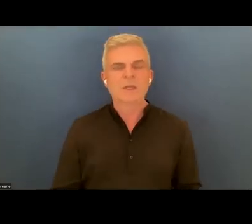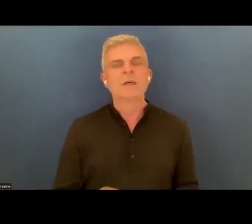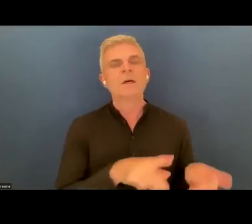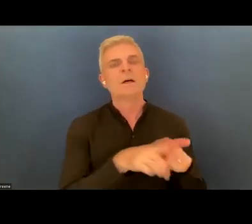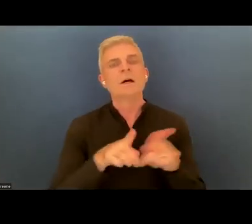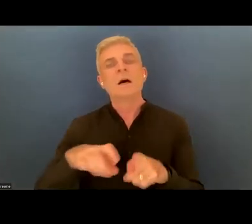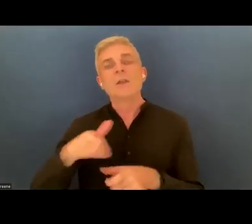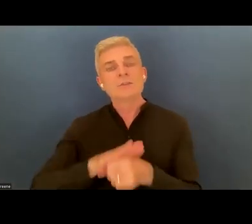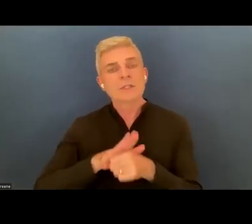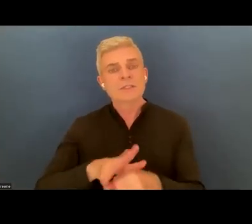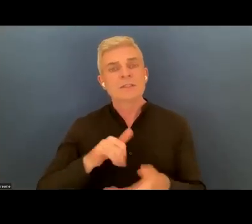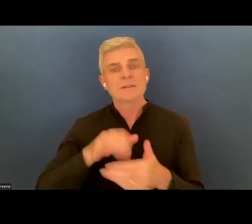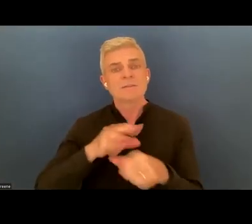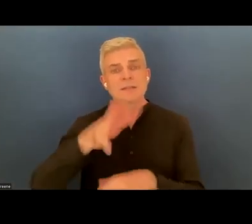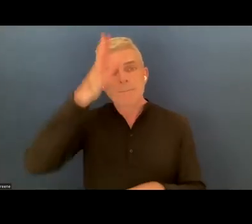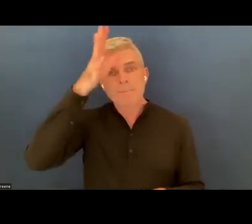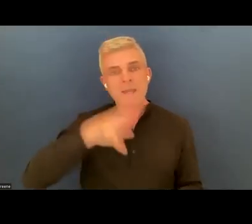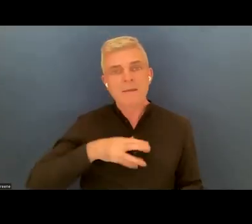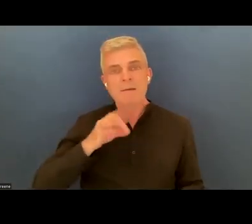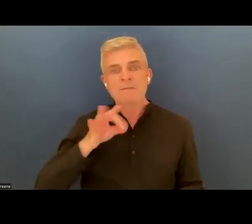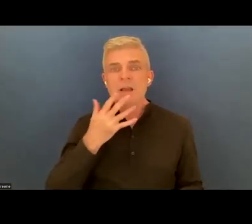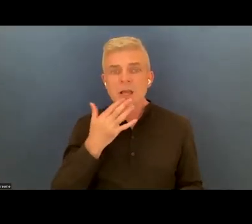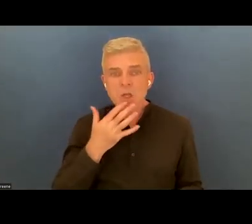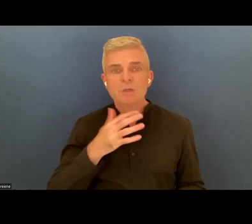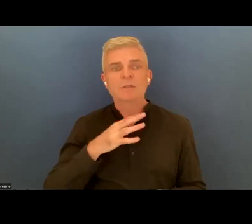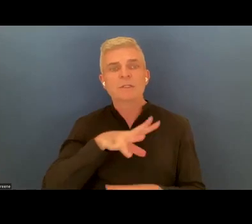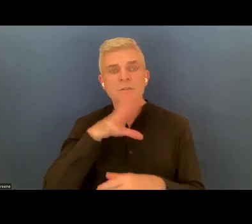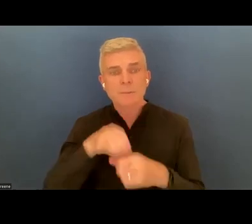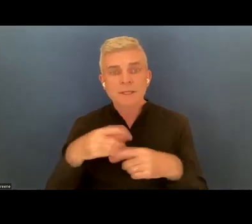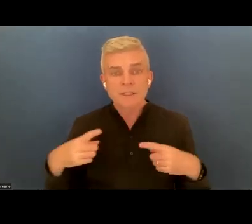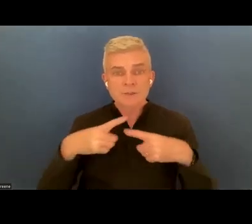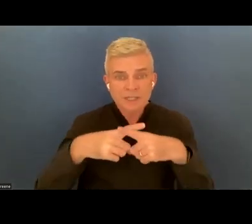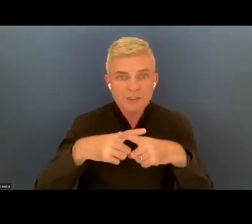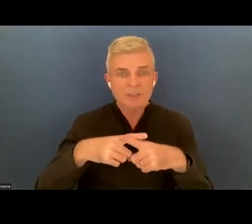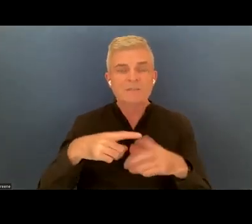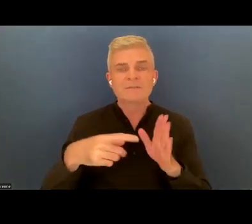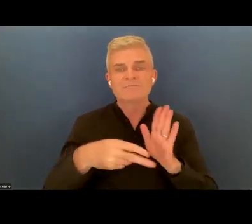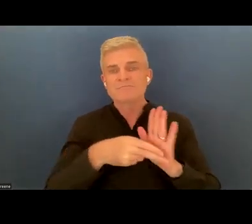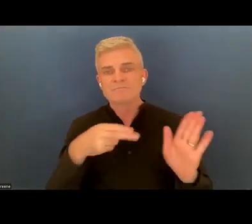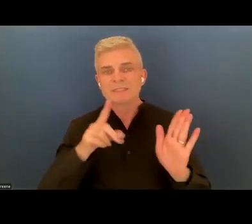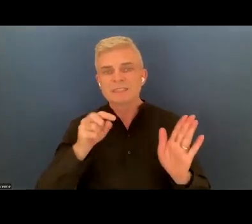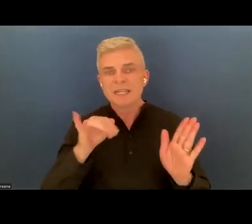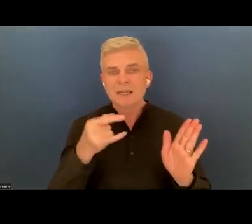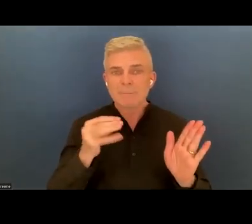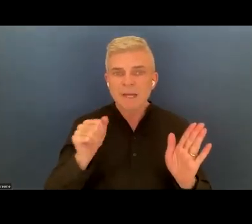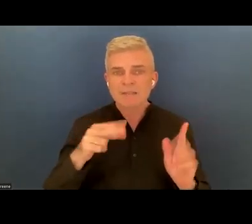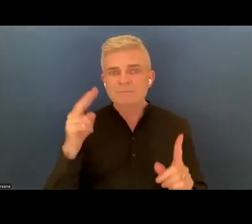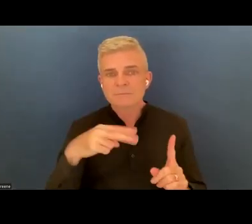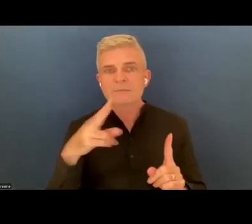of color, including the intersection of stigma regarding mental health challenges and the impact of health disparities and systemic